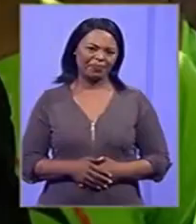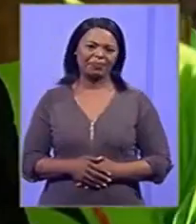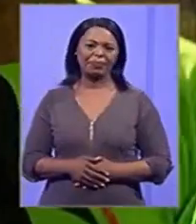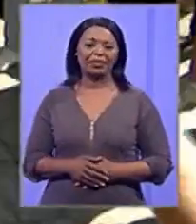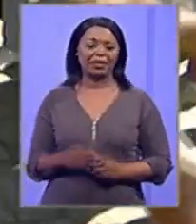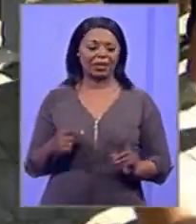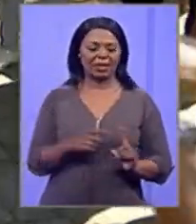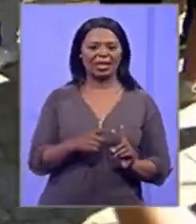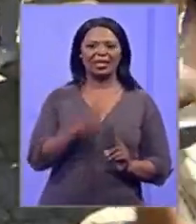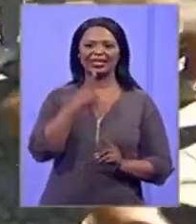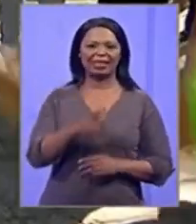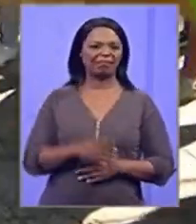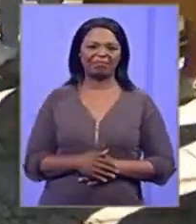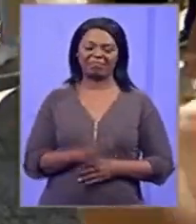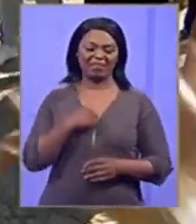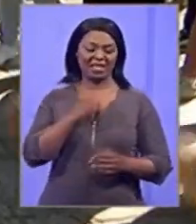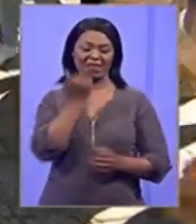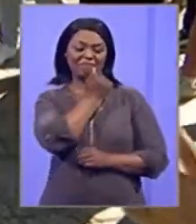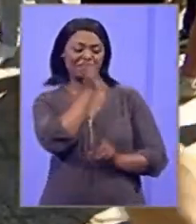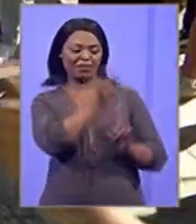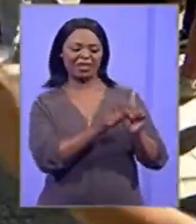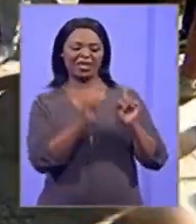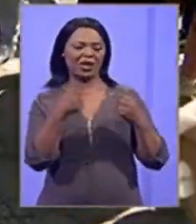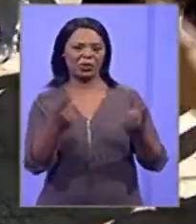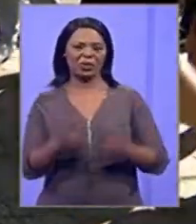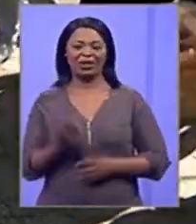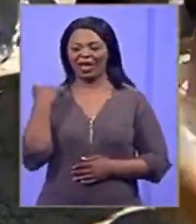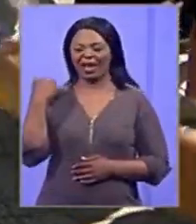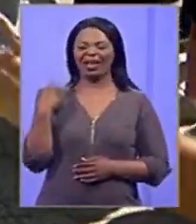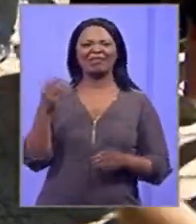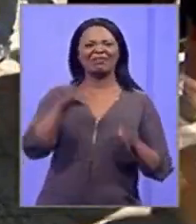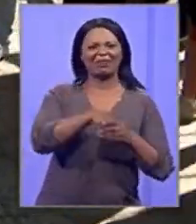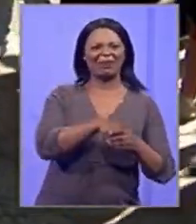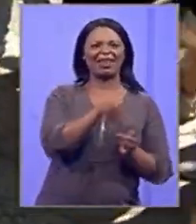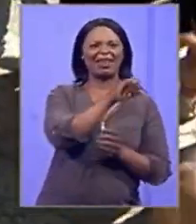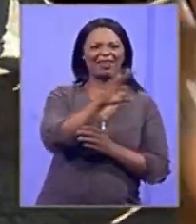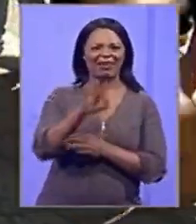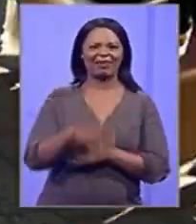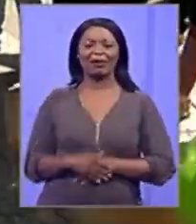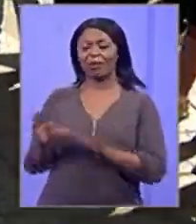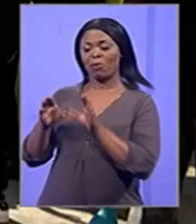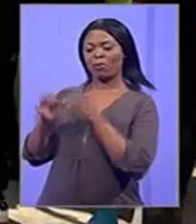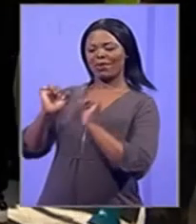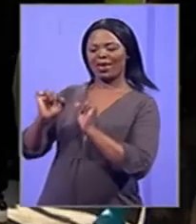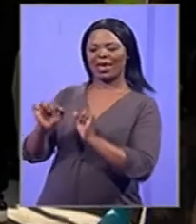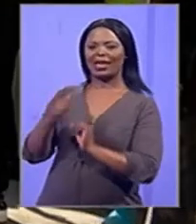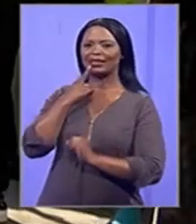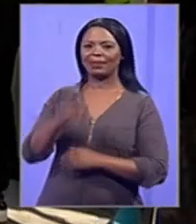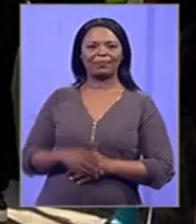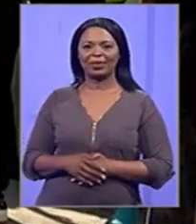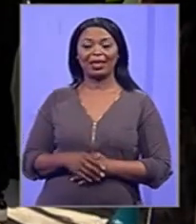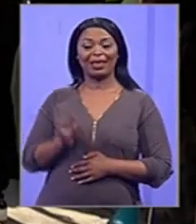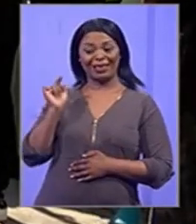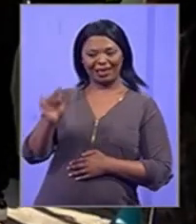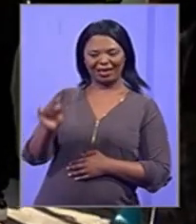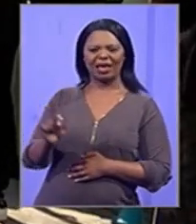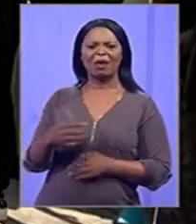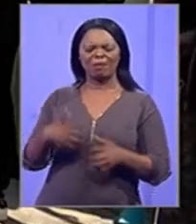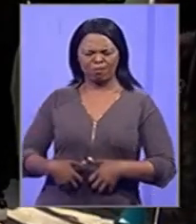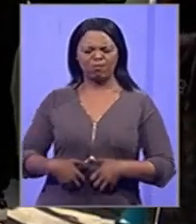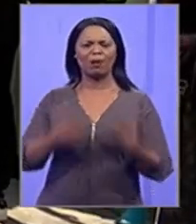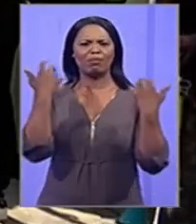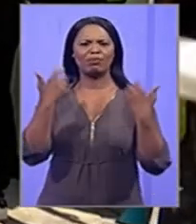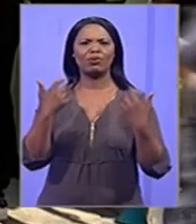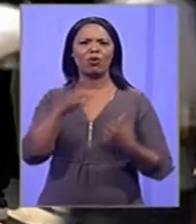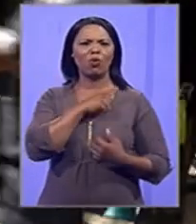ka la gore a ka se kgopele tshwarelo. Sehlopha sa baemedi ba gagwe ba molao se ngangile ka la gore Kunene o ile a ferehlwa maikutlo pele